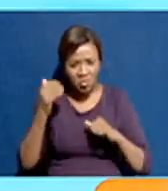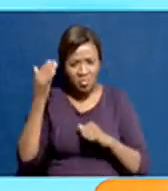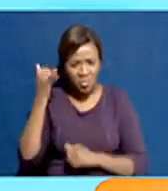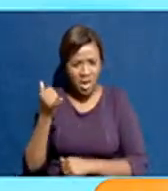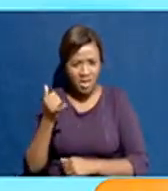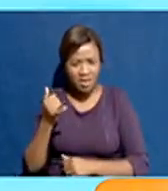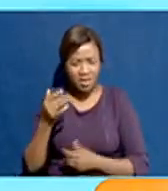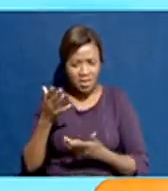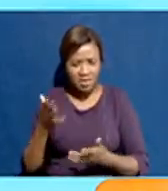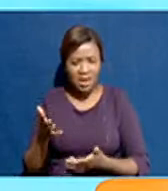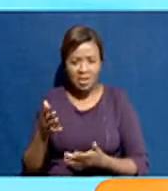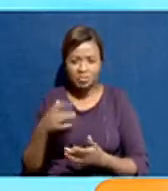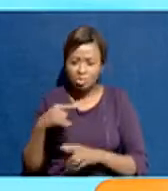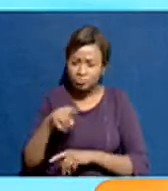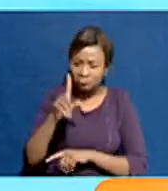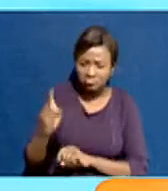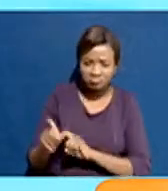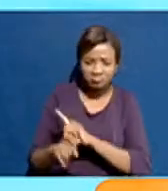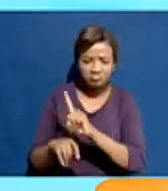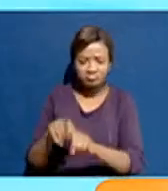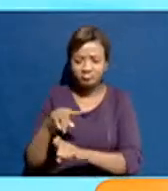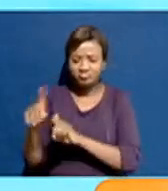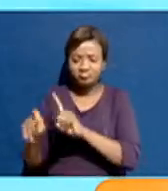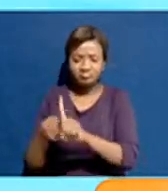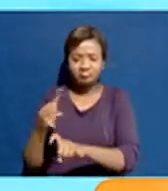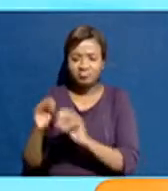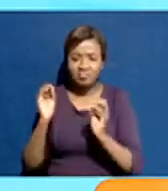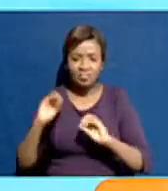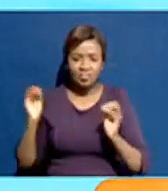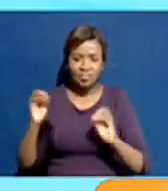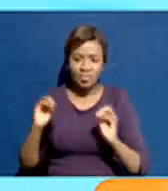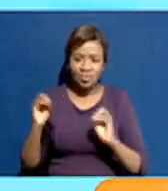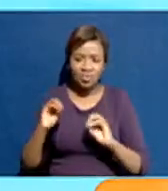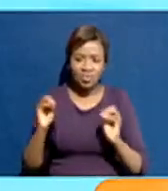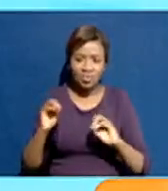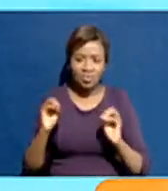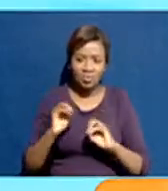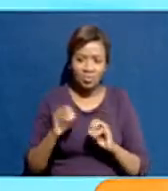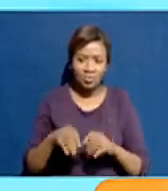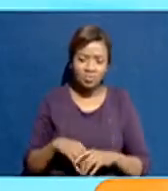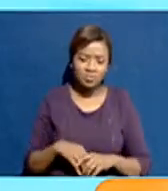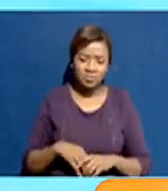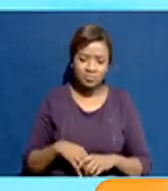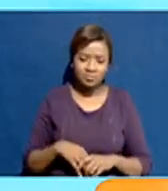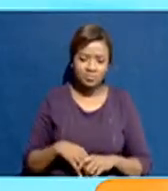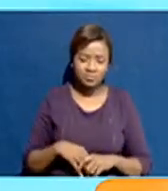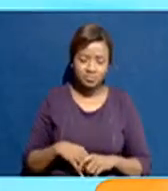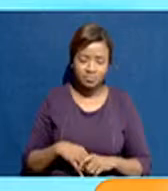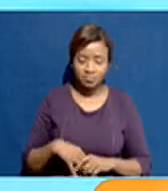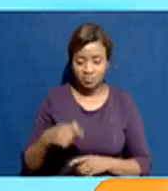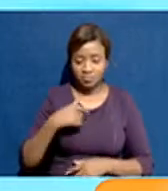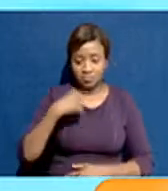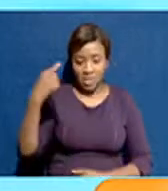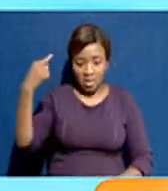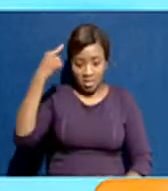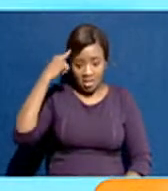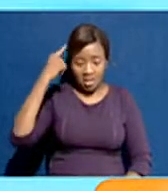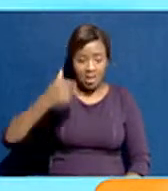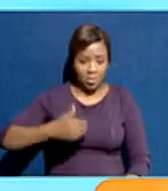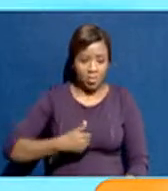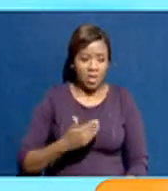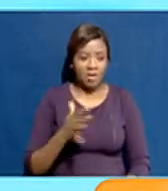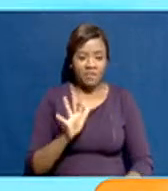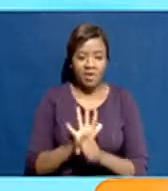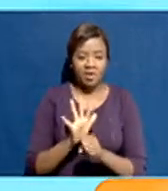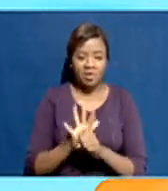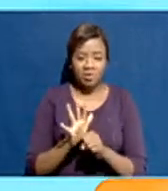this age, you know, what has he realized behind this condom, the immoral? So I think there is a lot of, what I can say